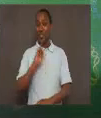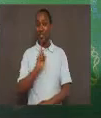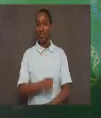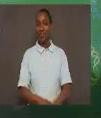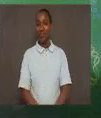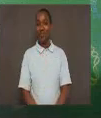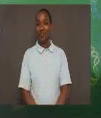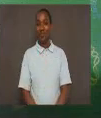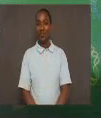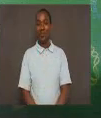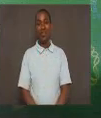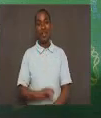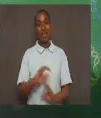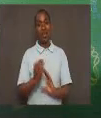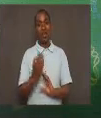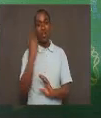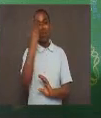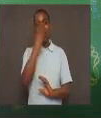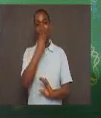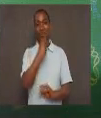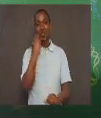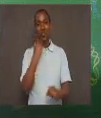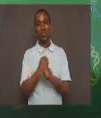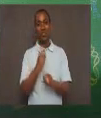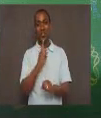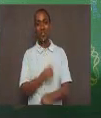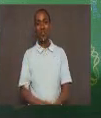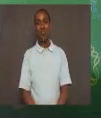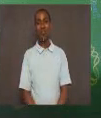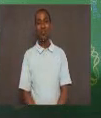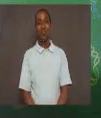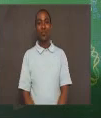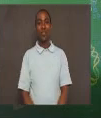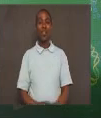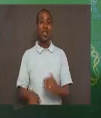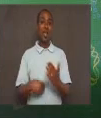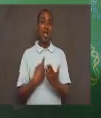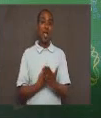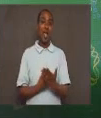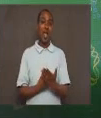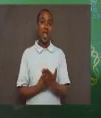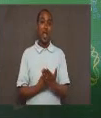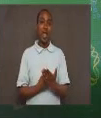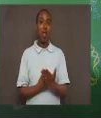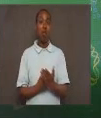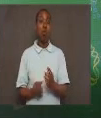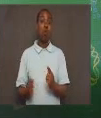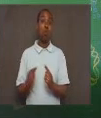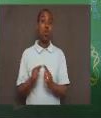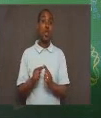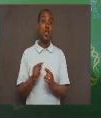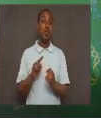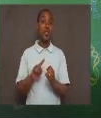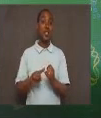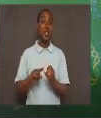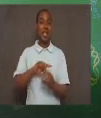Did you answer correctly? If so, great work. This brings us